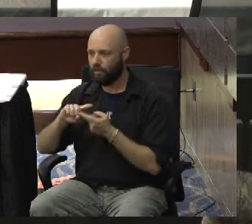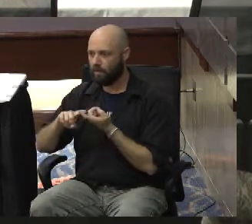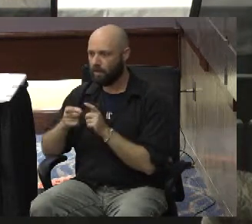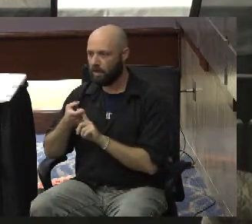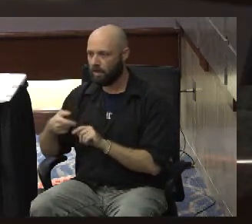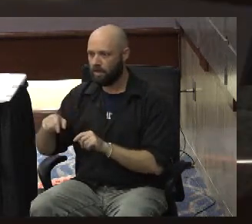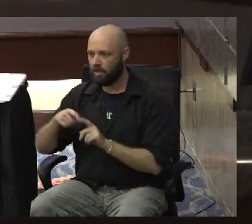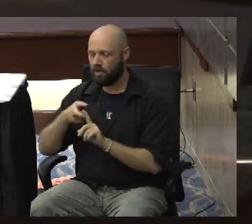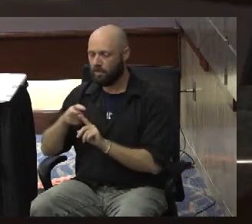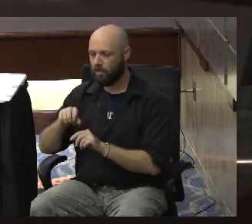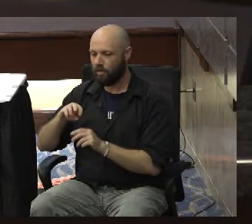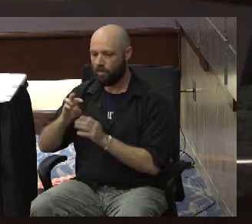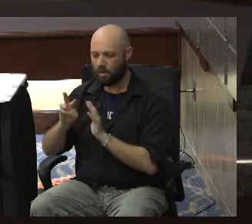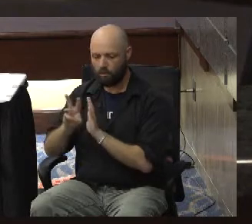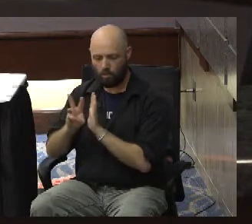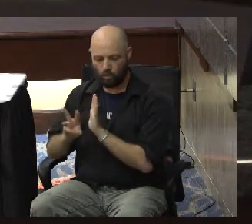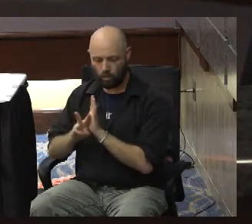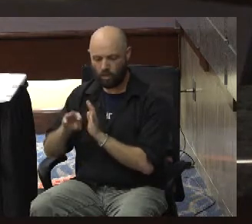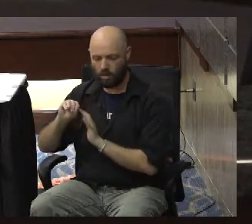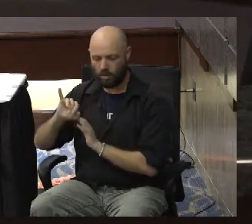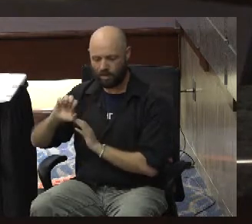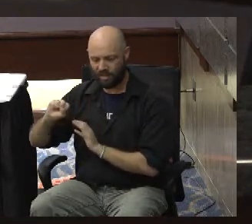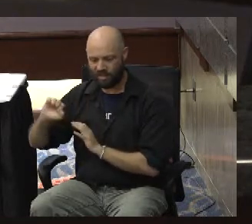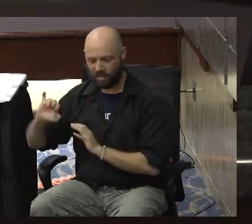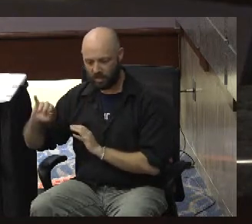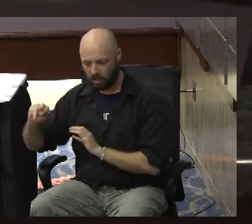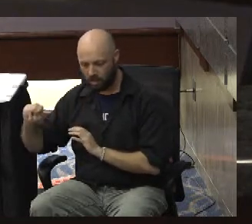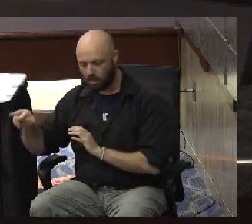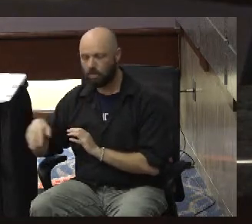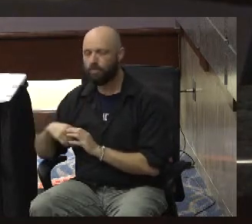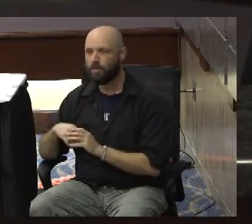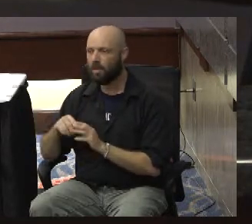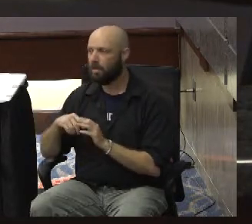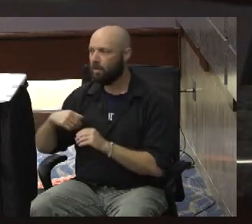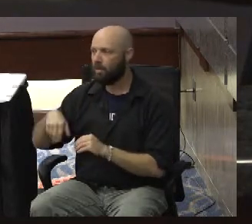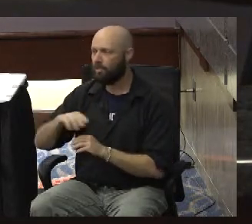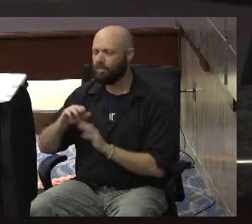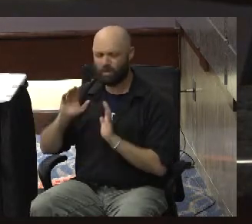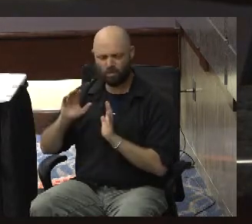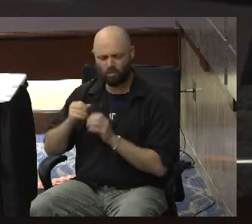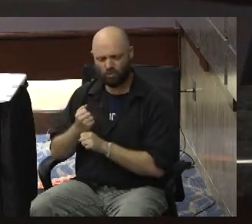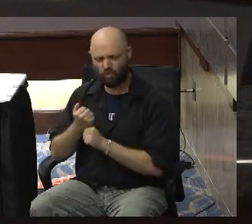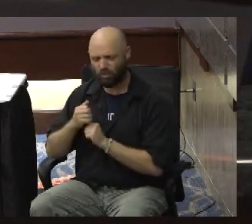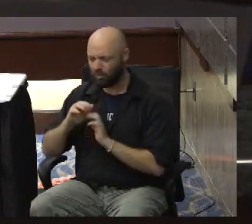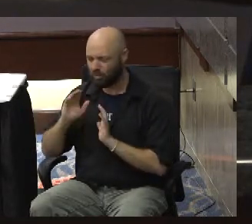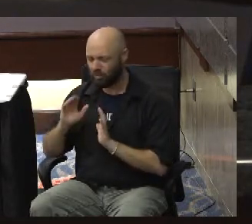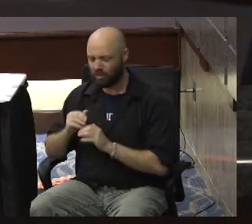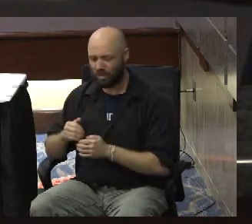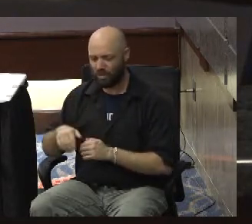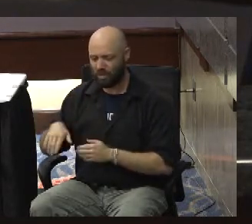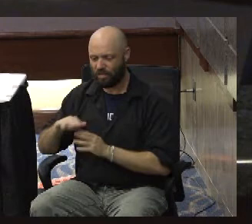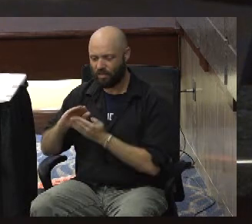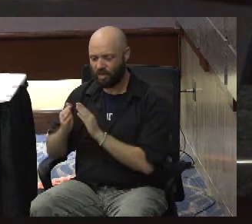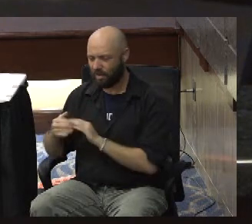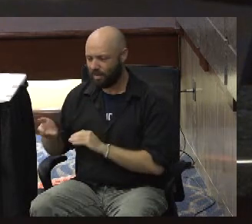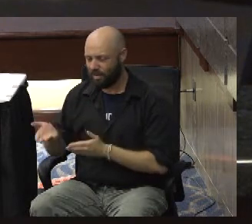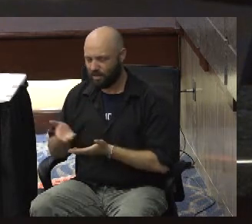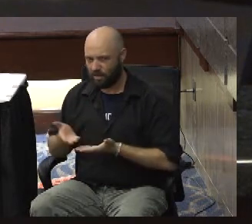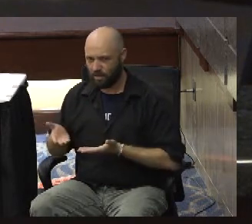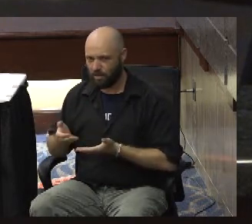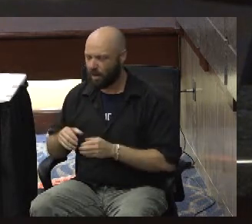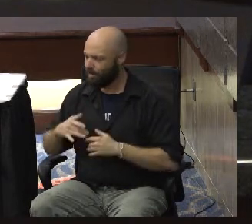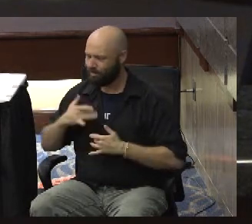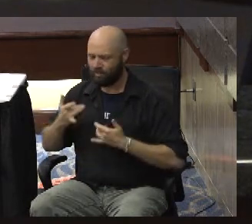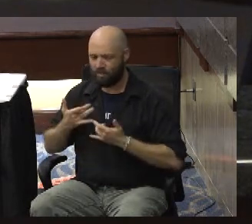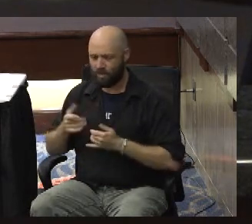are a really phenomenal partner, not only to the city, but to the specific neighborhood that you're seeking to do work in. And I'm excited to see the